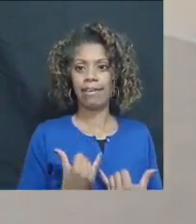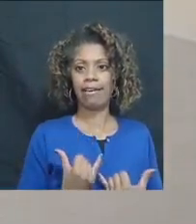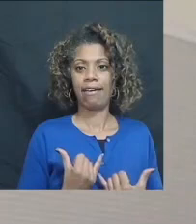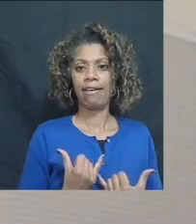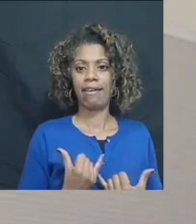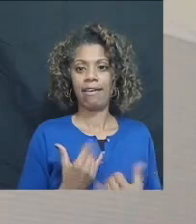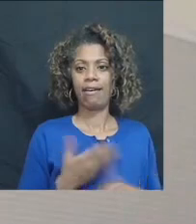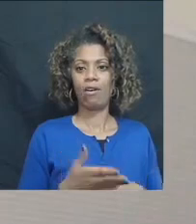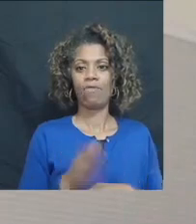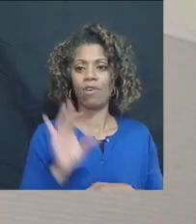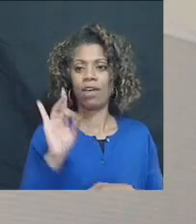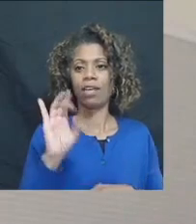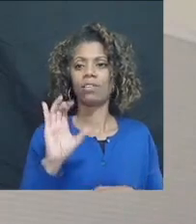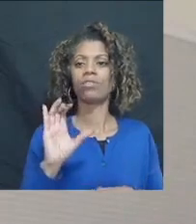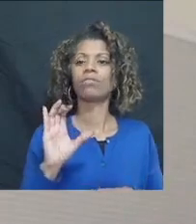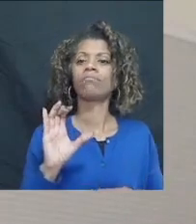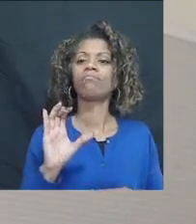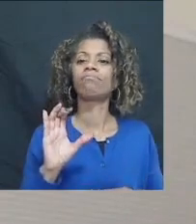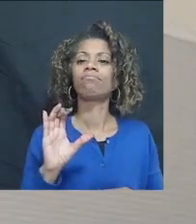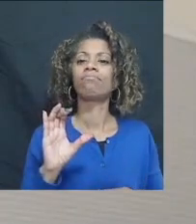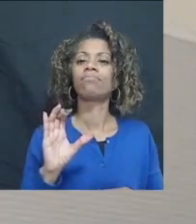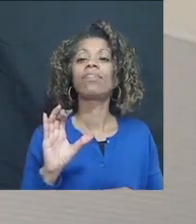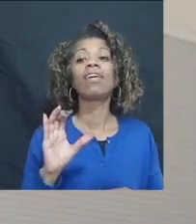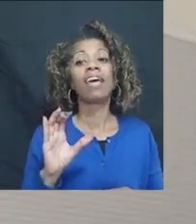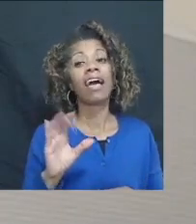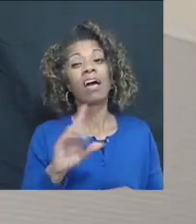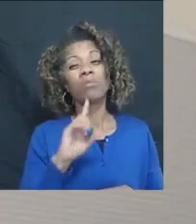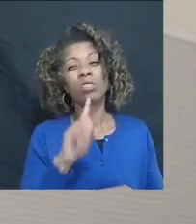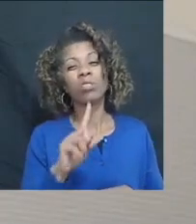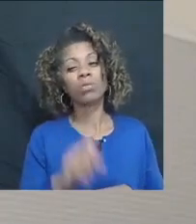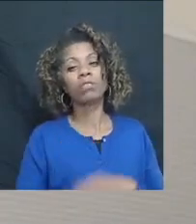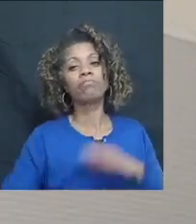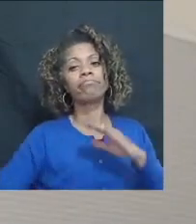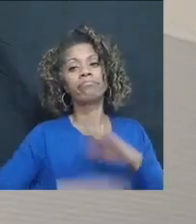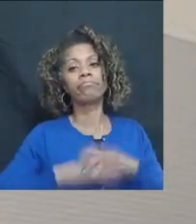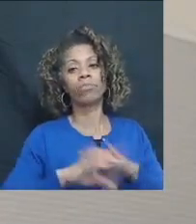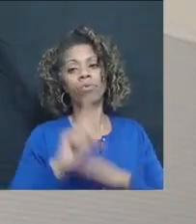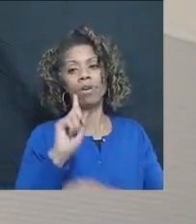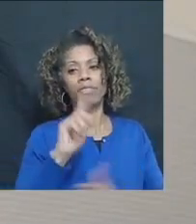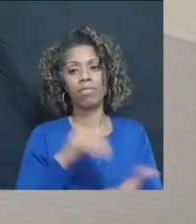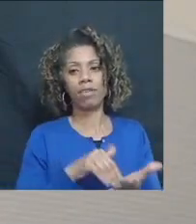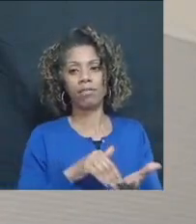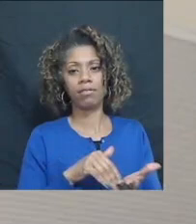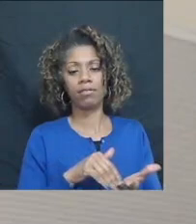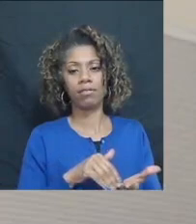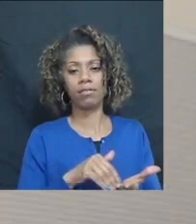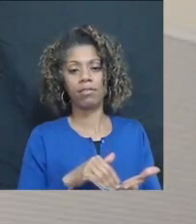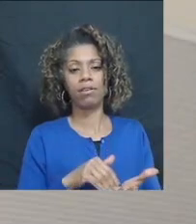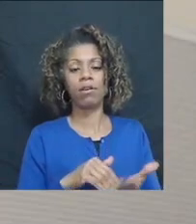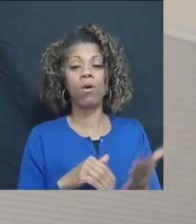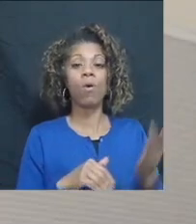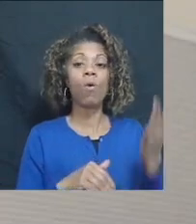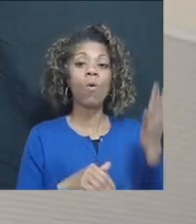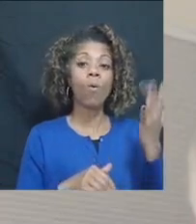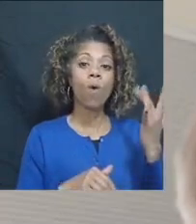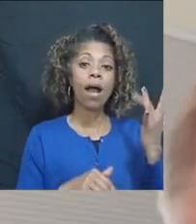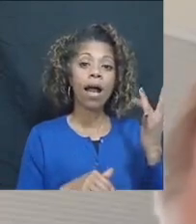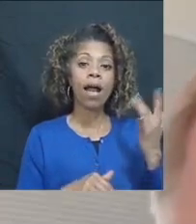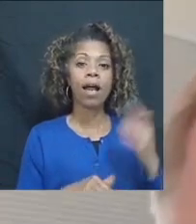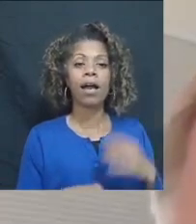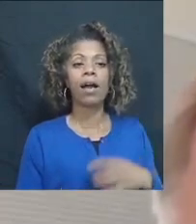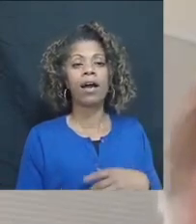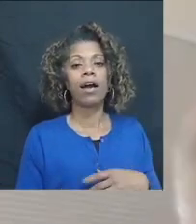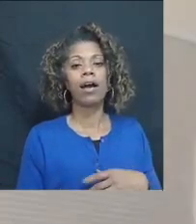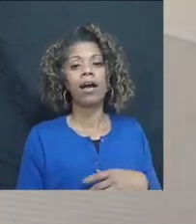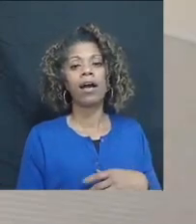this nimbleness and this, or built some muscle around the ability during emergencies to ramp up quickly to